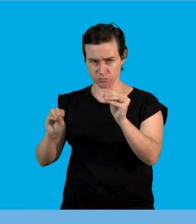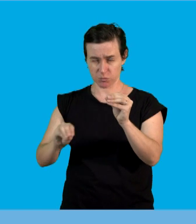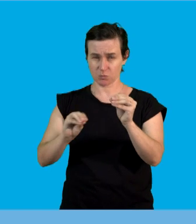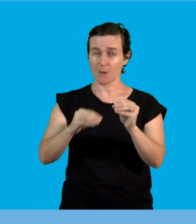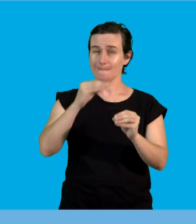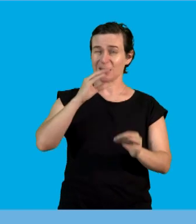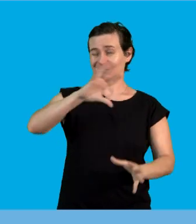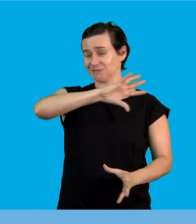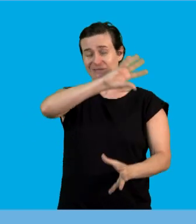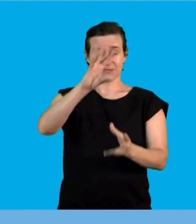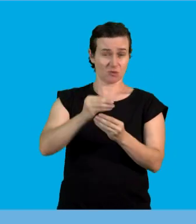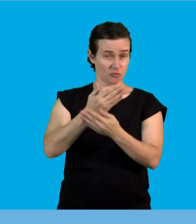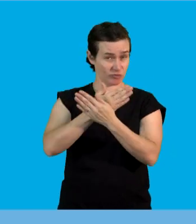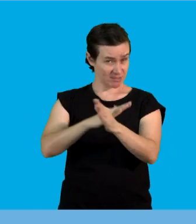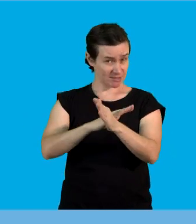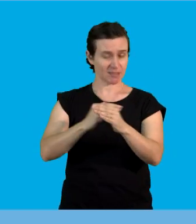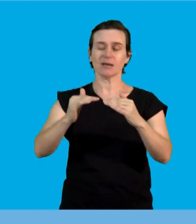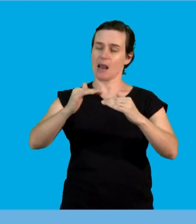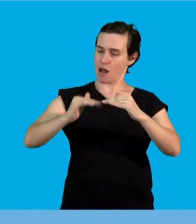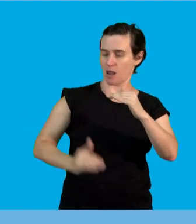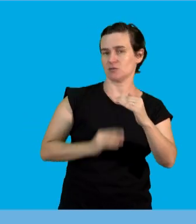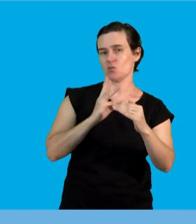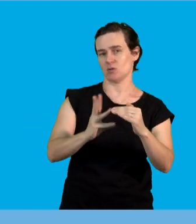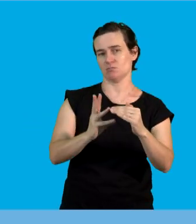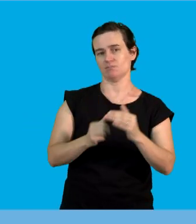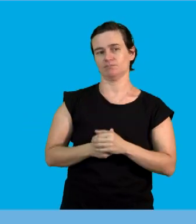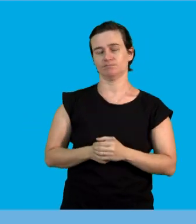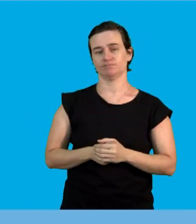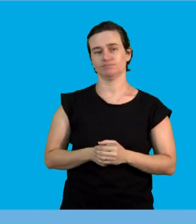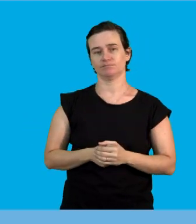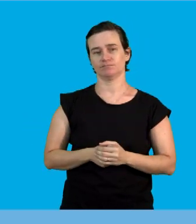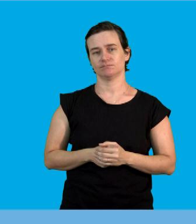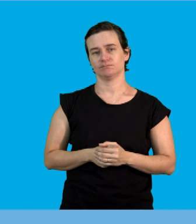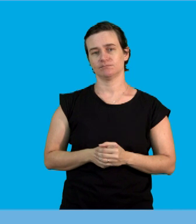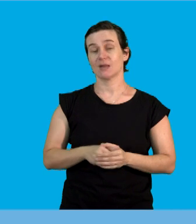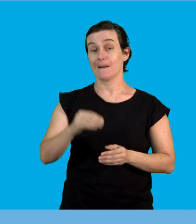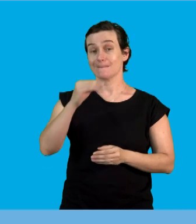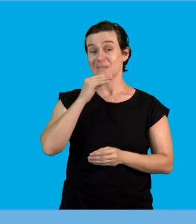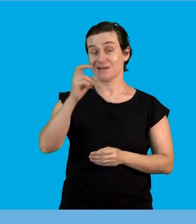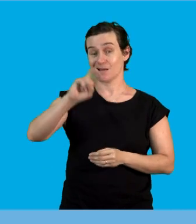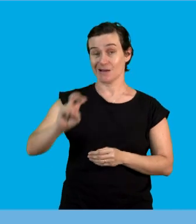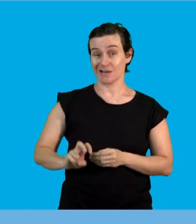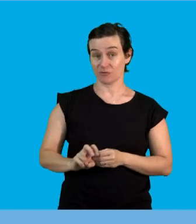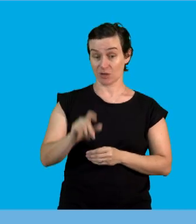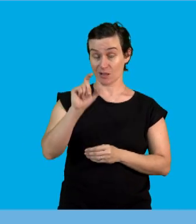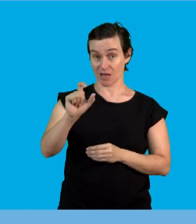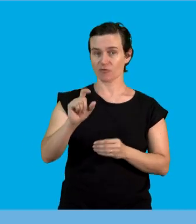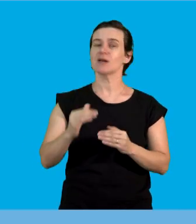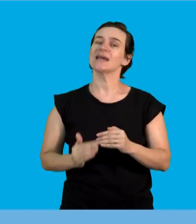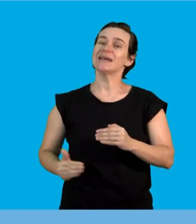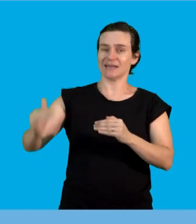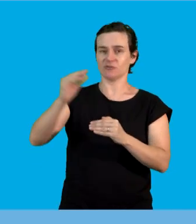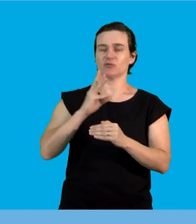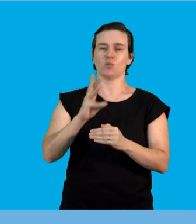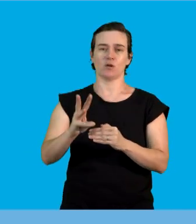total resistance of the entire circuit is going to decrease. And by that, the current is going to